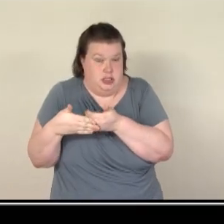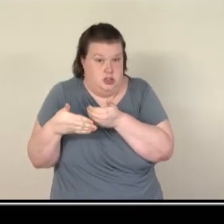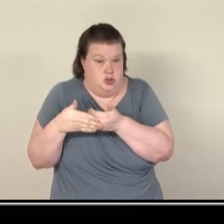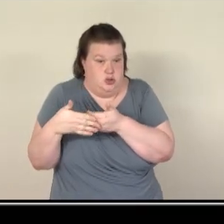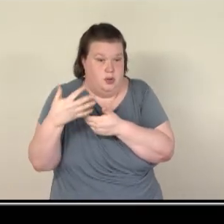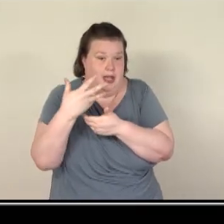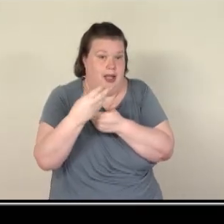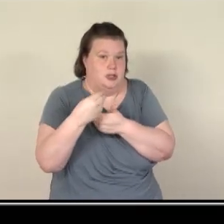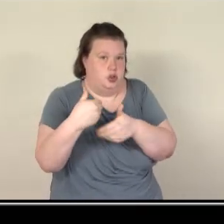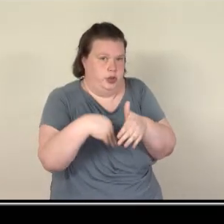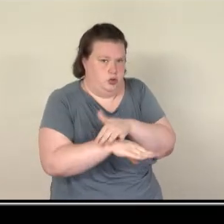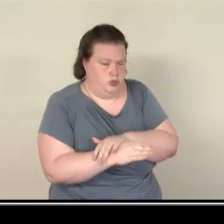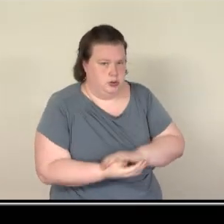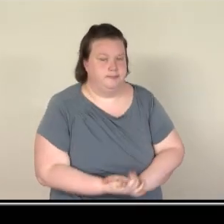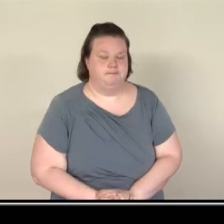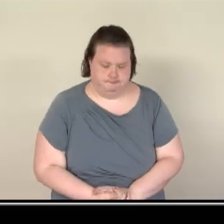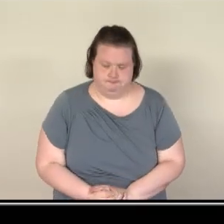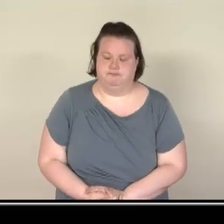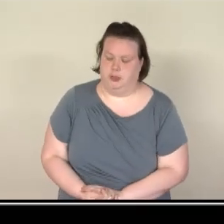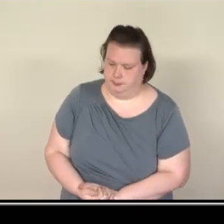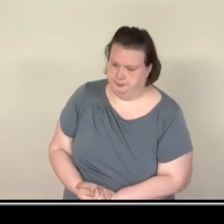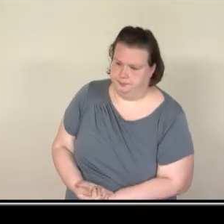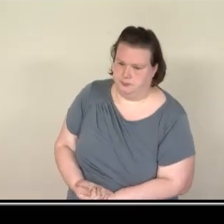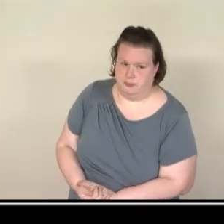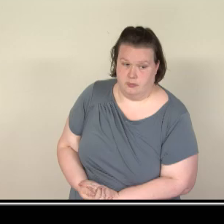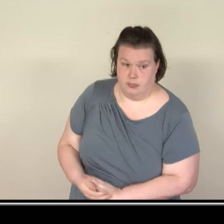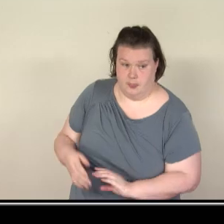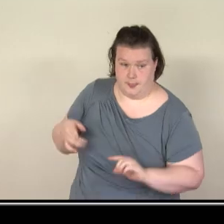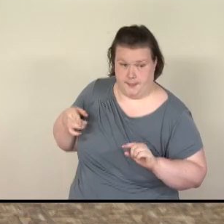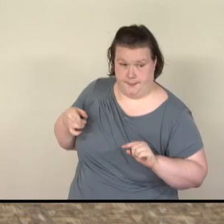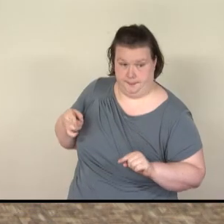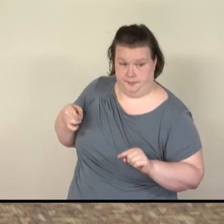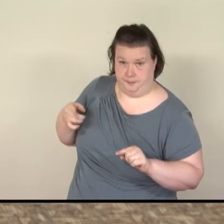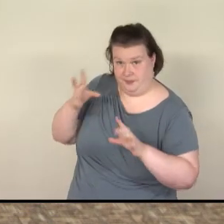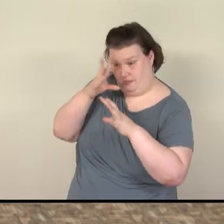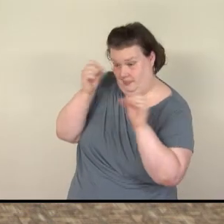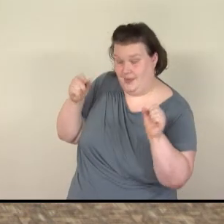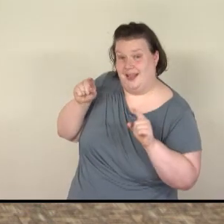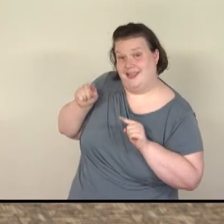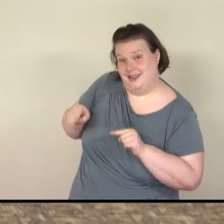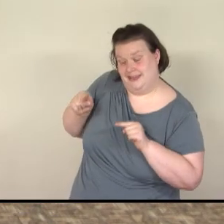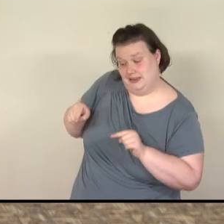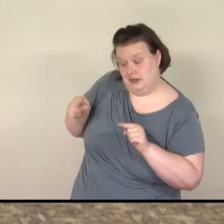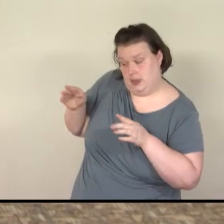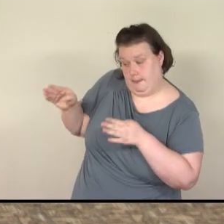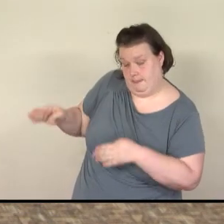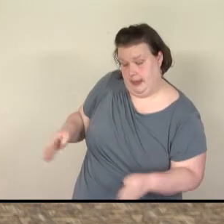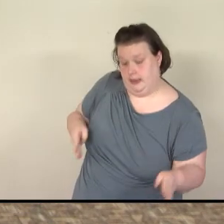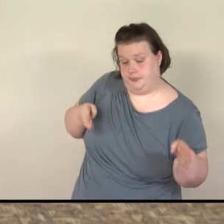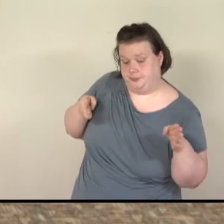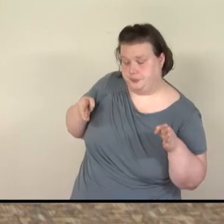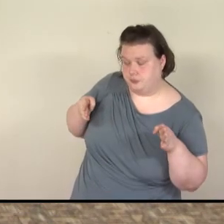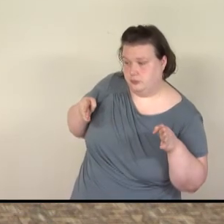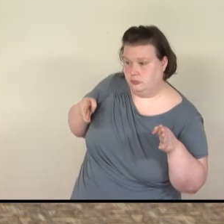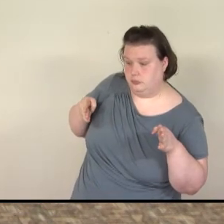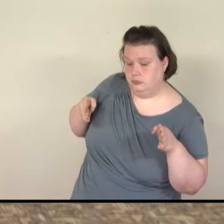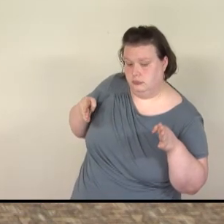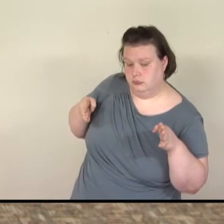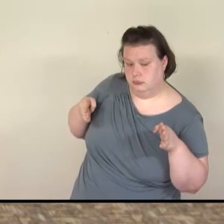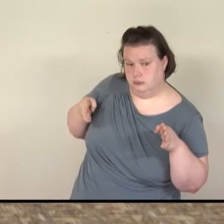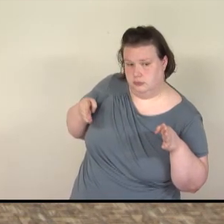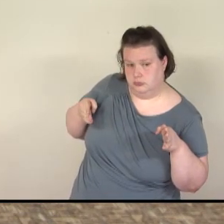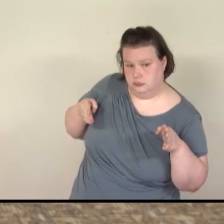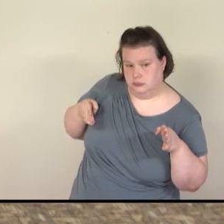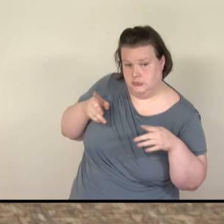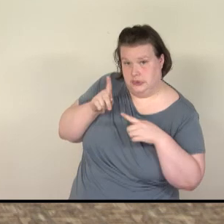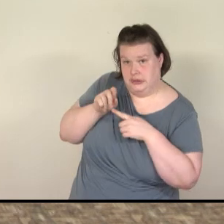entries. Yeah. Okay. And this plan is, I want to remind everyone, this plan is the plan that moves